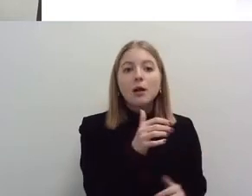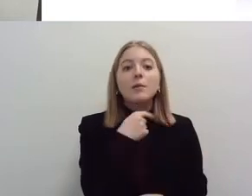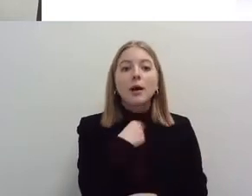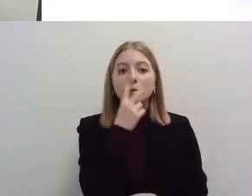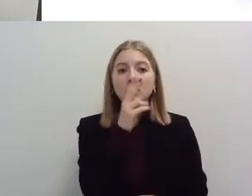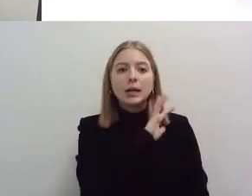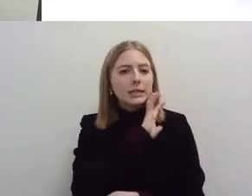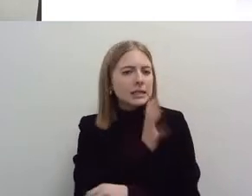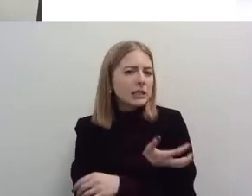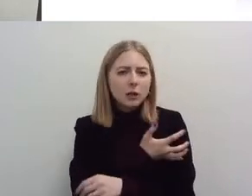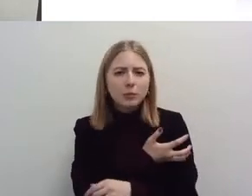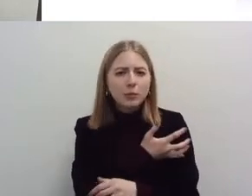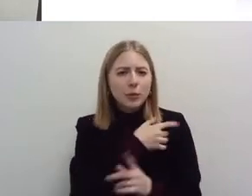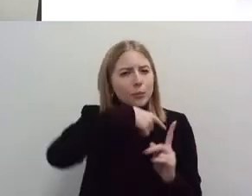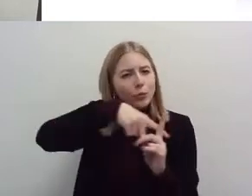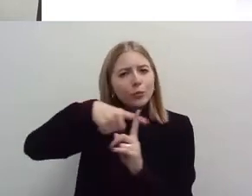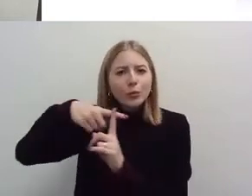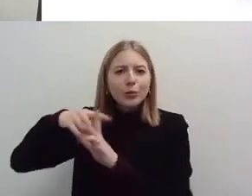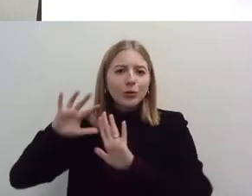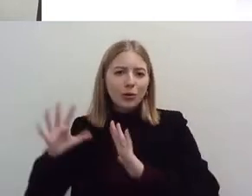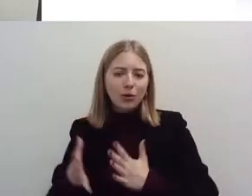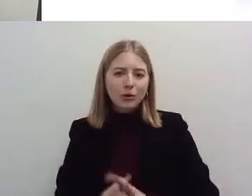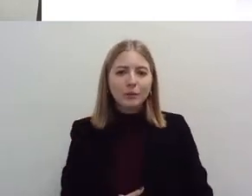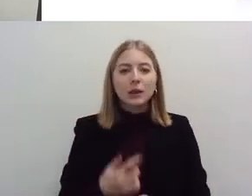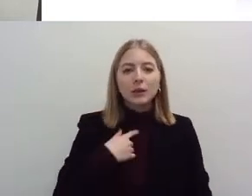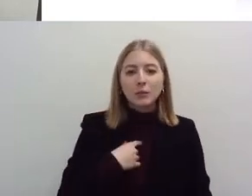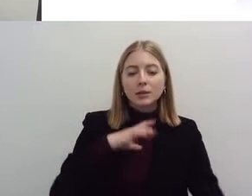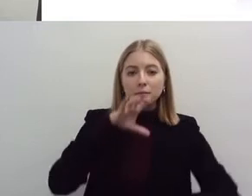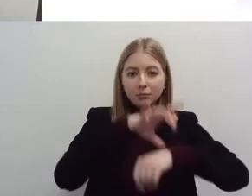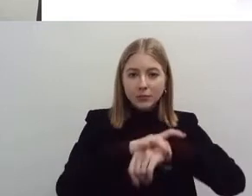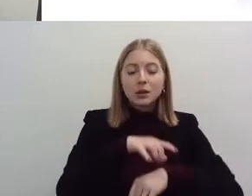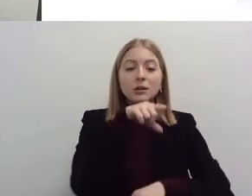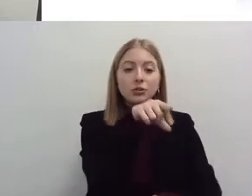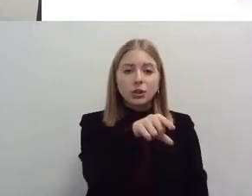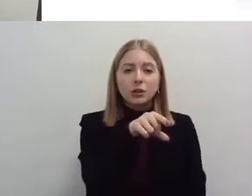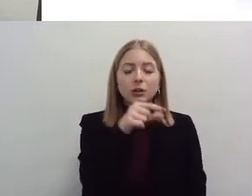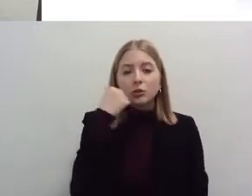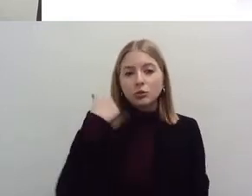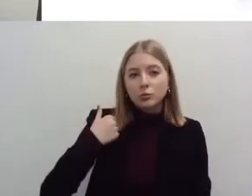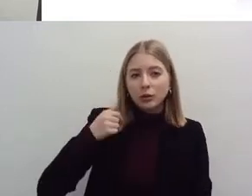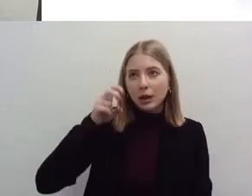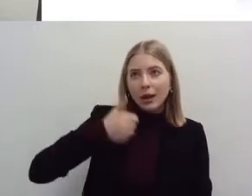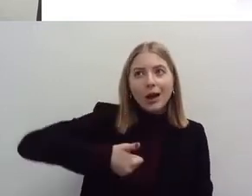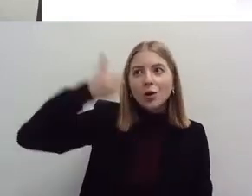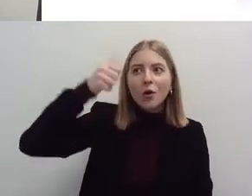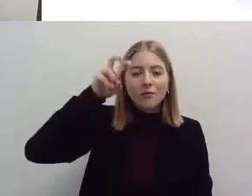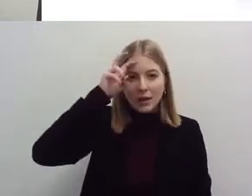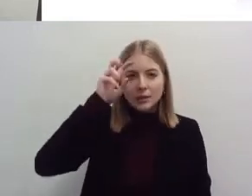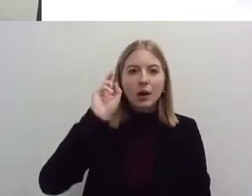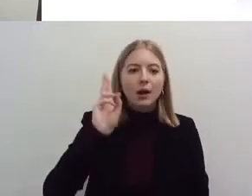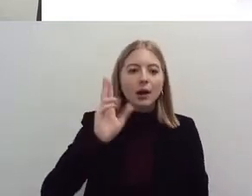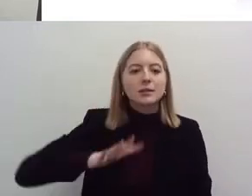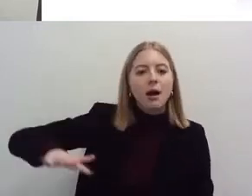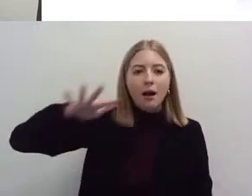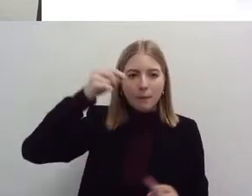in the early stages of life. For example, the Nordic countries are all welfare states with